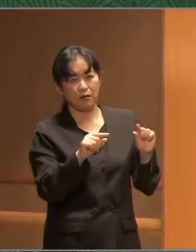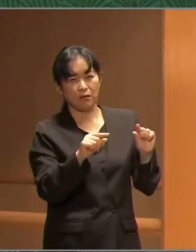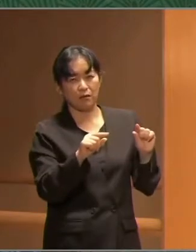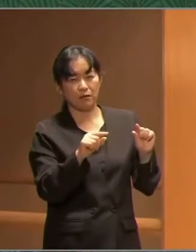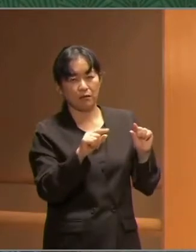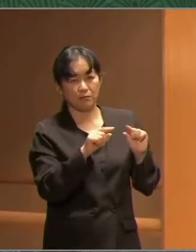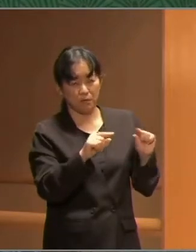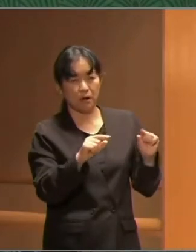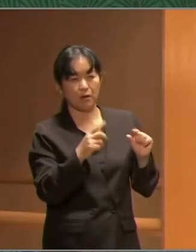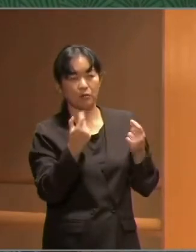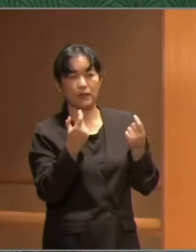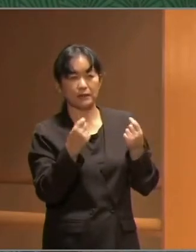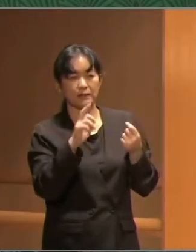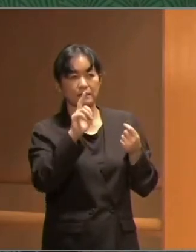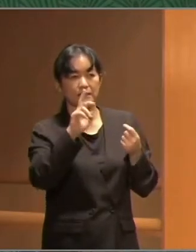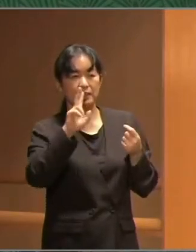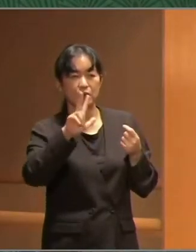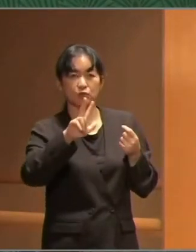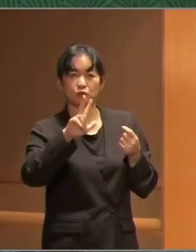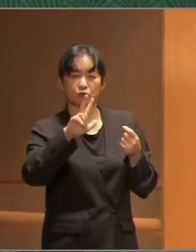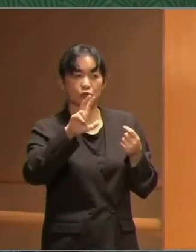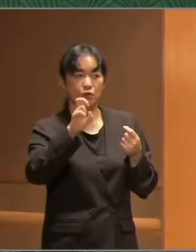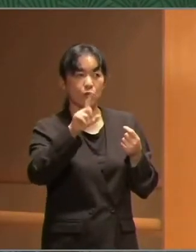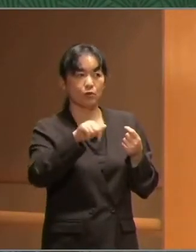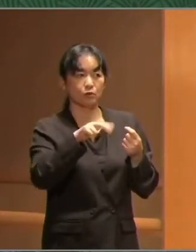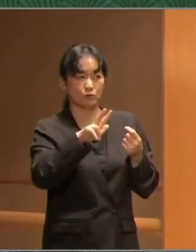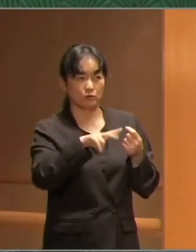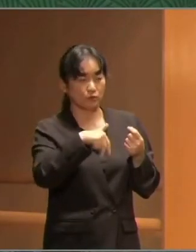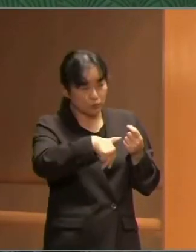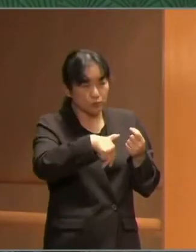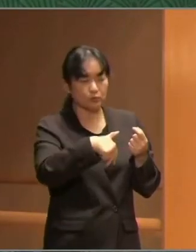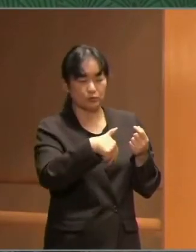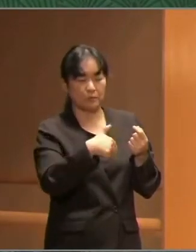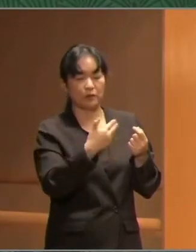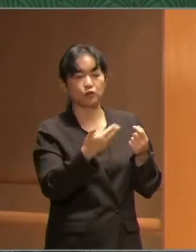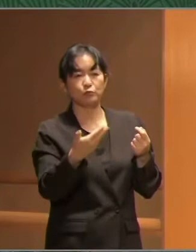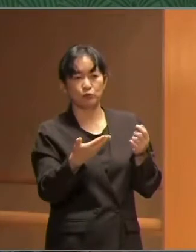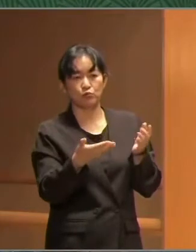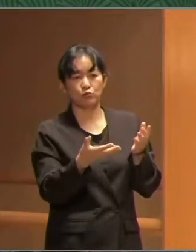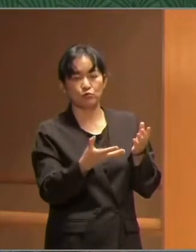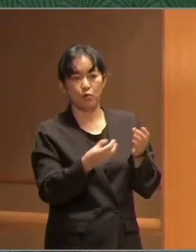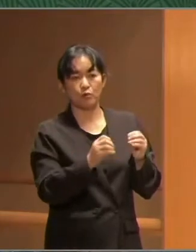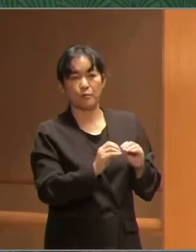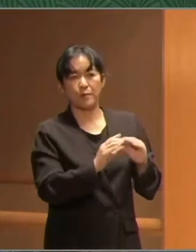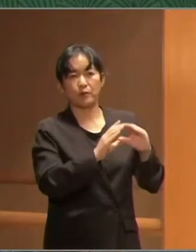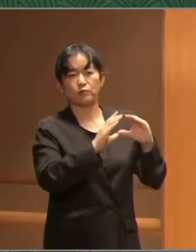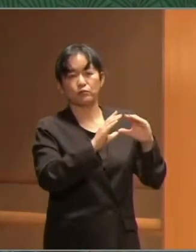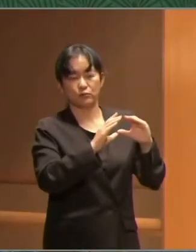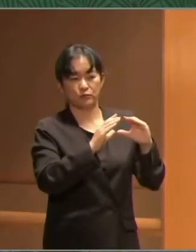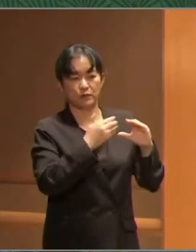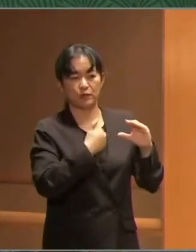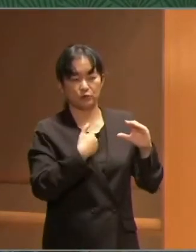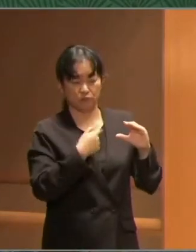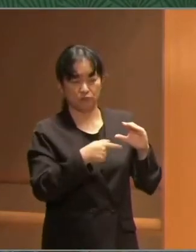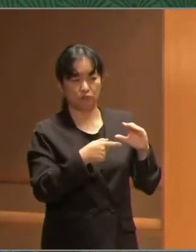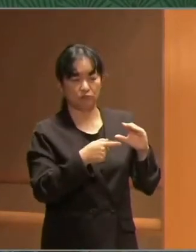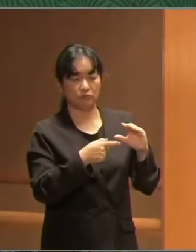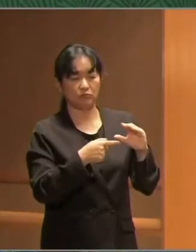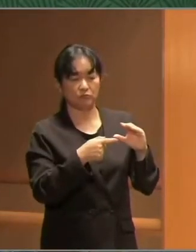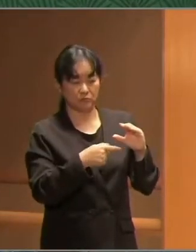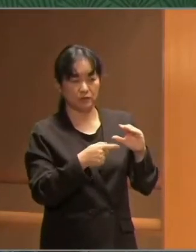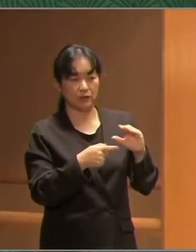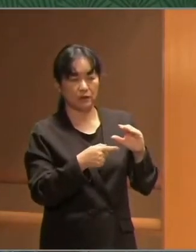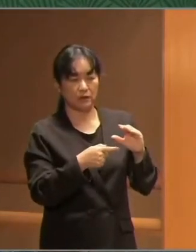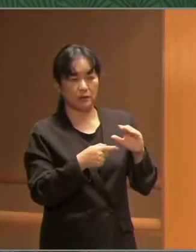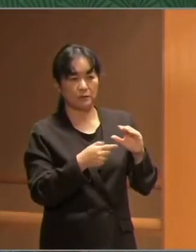put it on the wooden board, the wood is also a cellulose, and